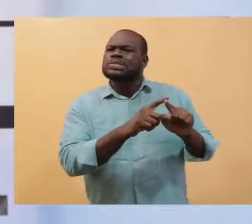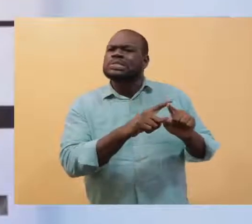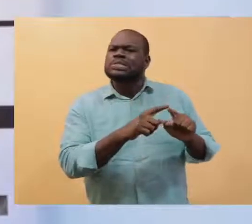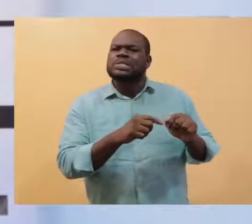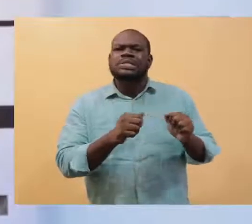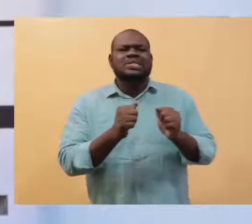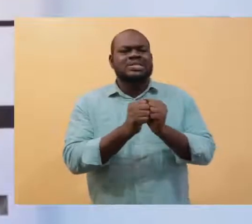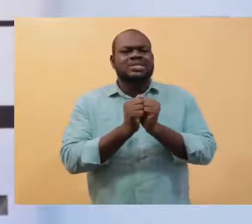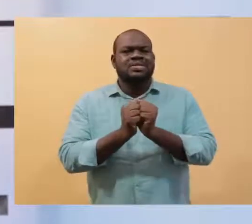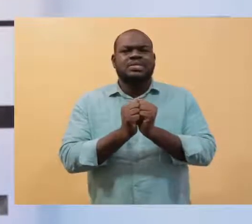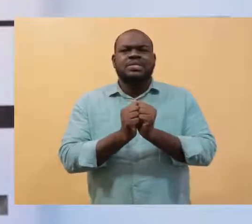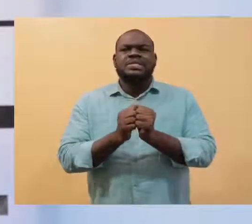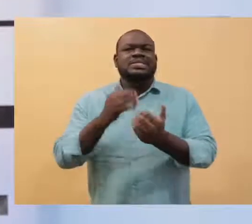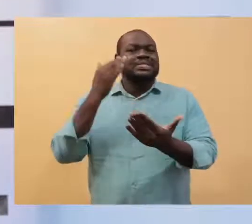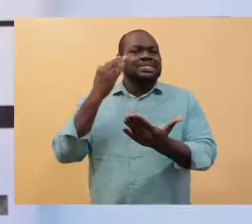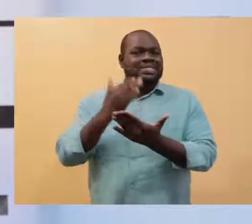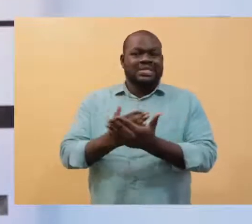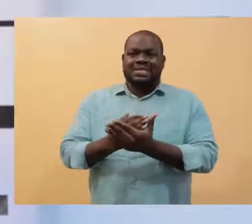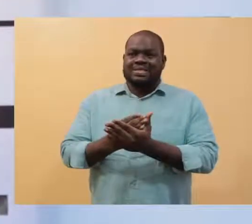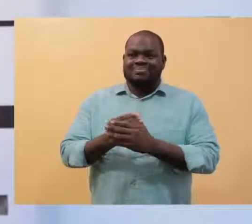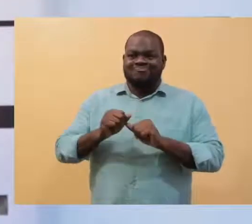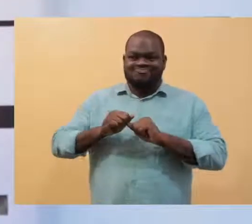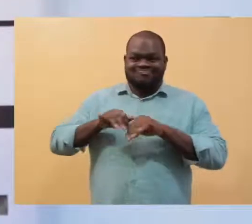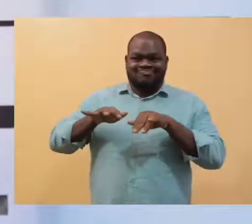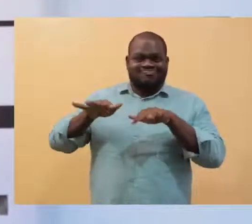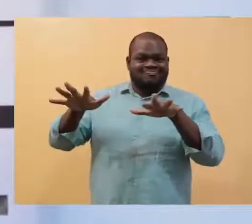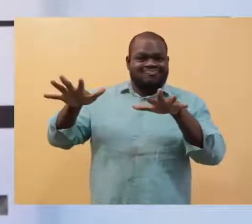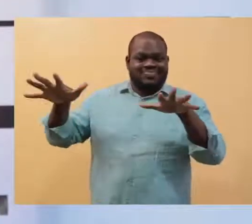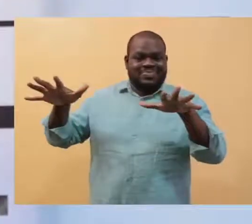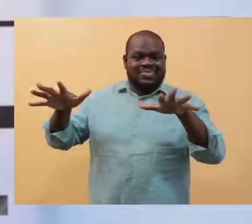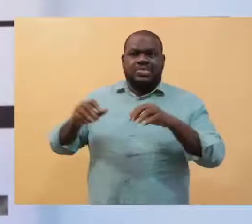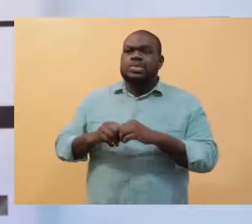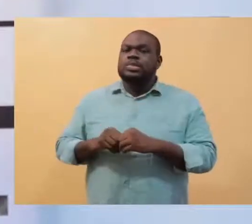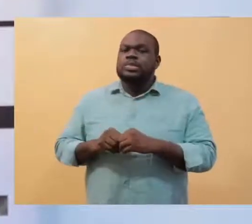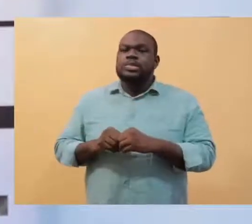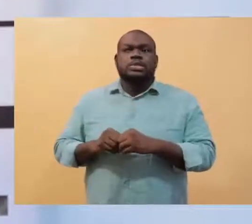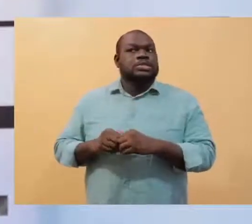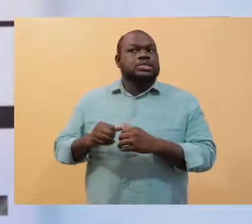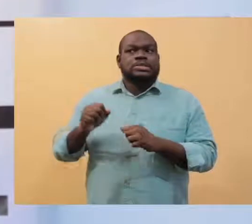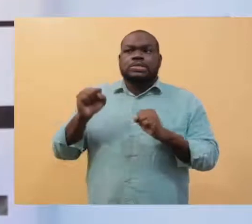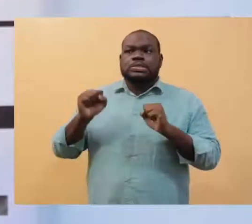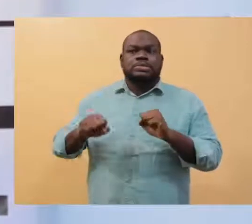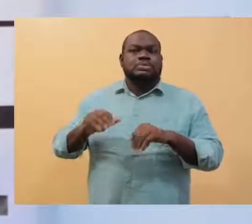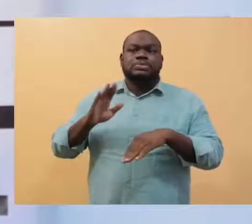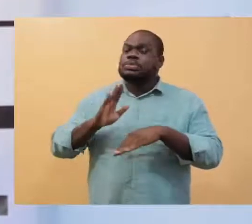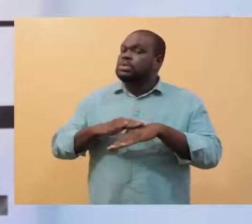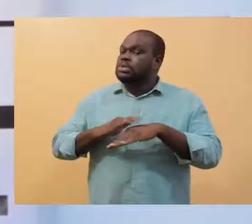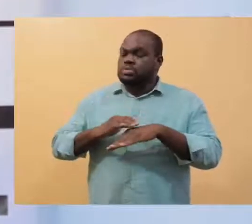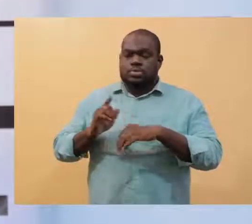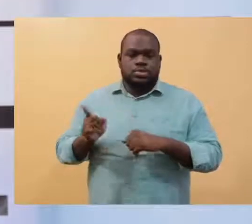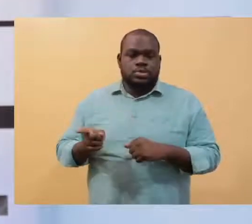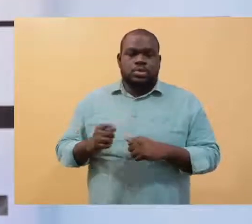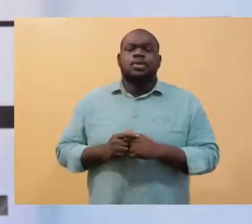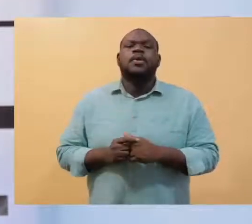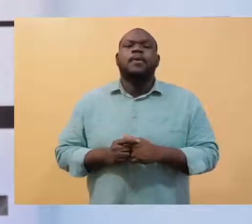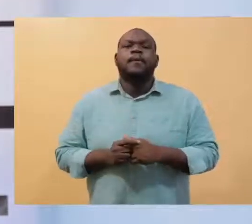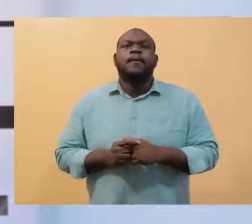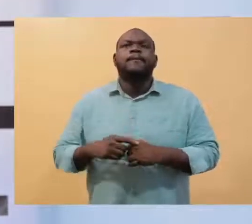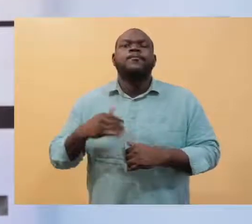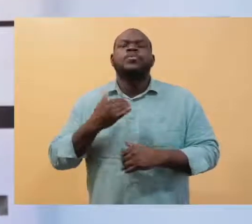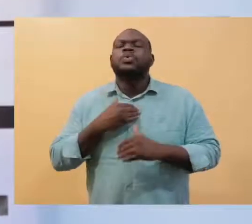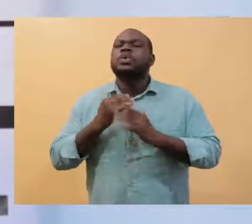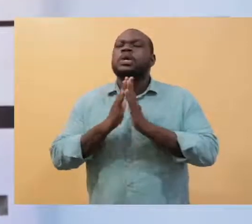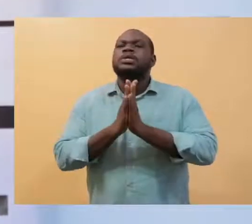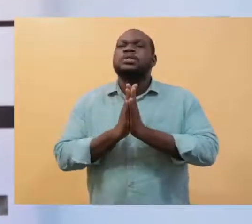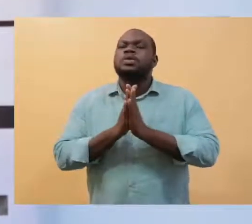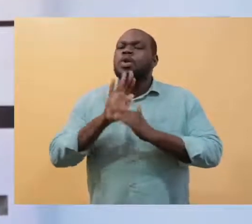and help arrest the situation that is threatening to spiral out of control. We are calling